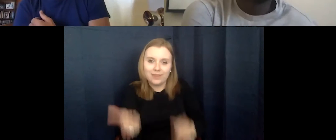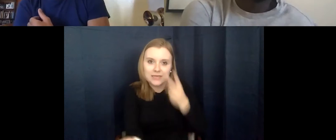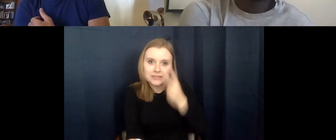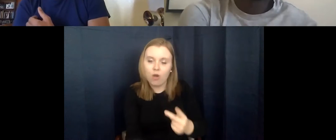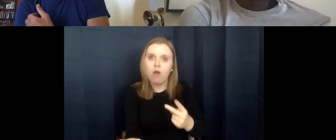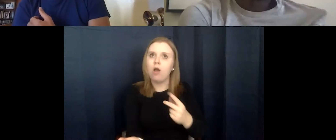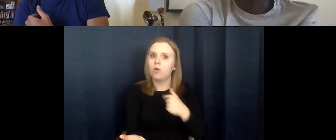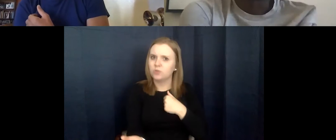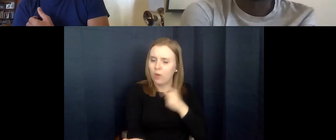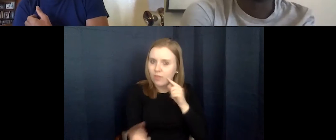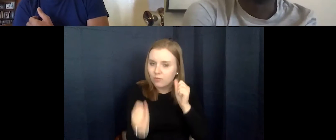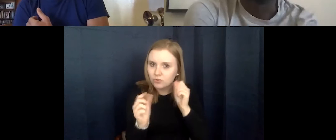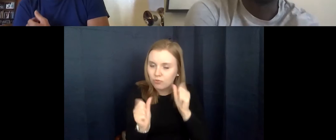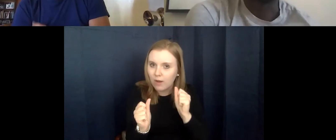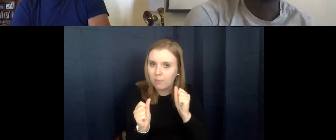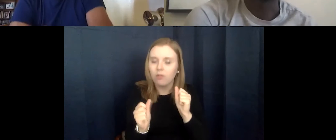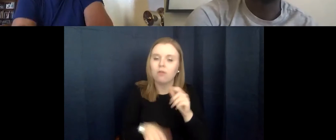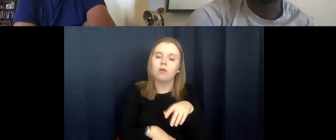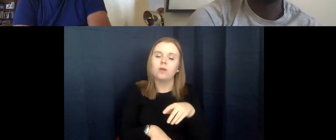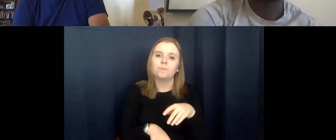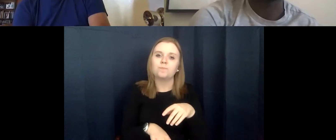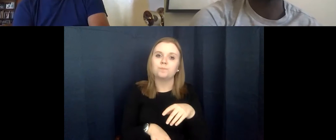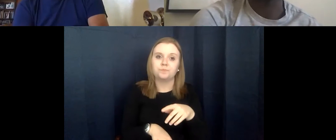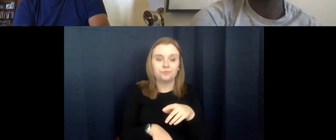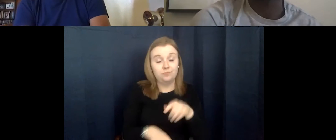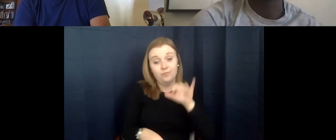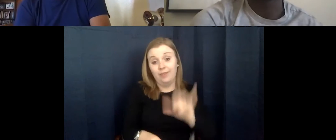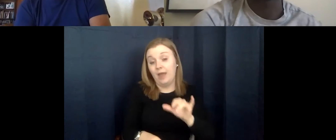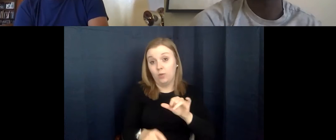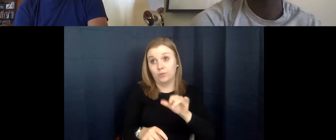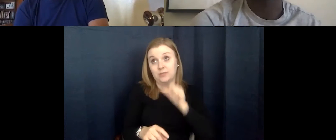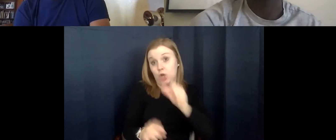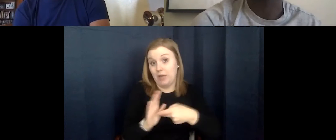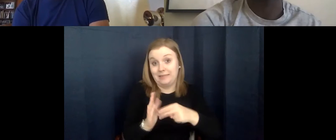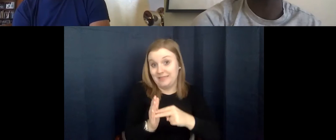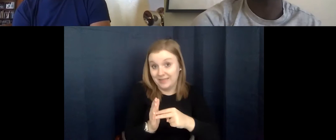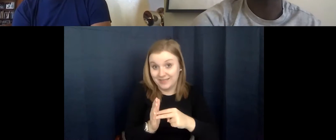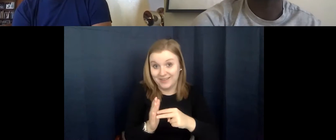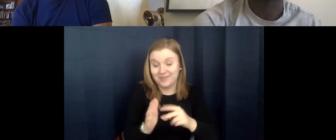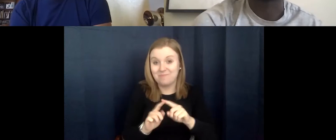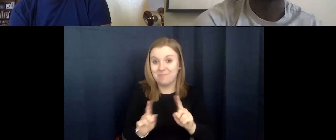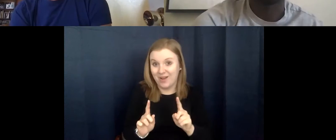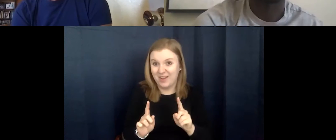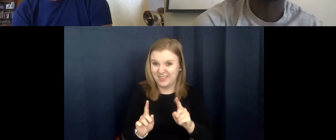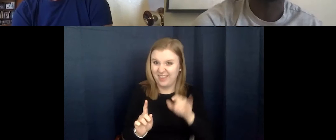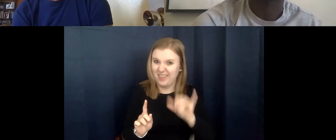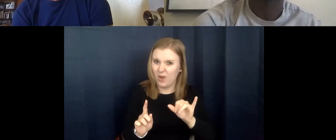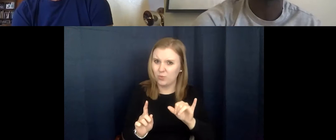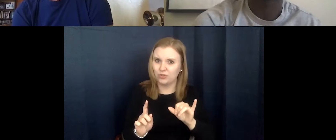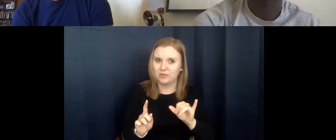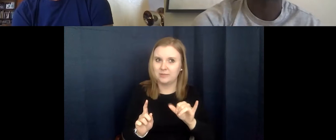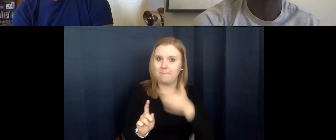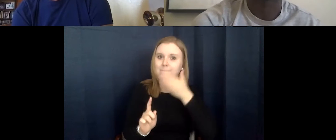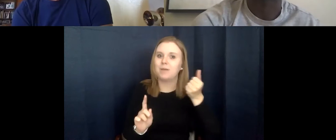incredible, and something that I was unintended, and that there was just greater context